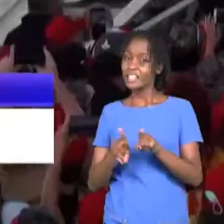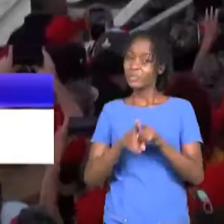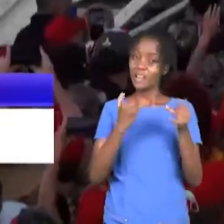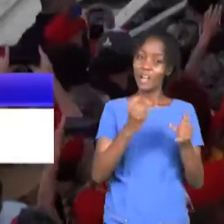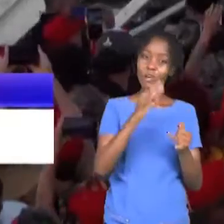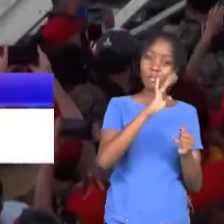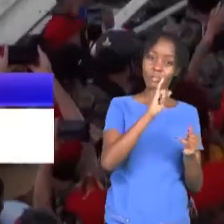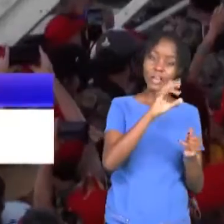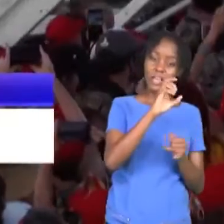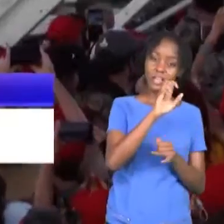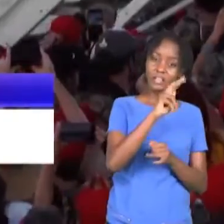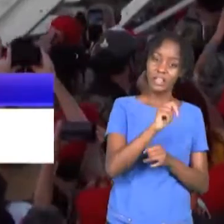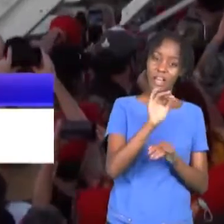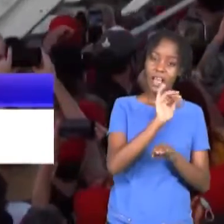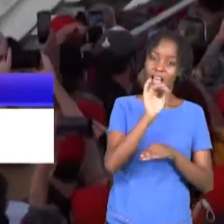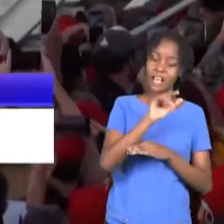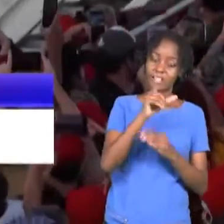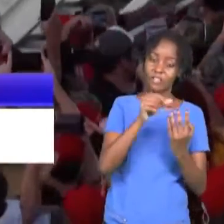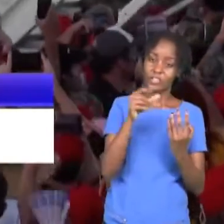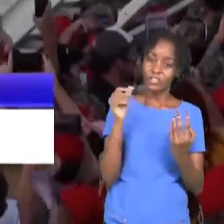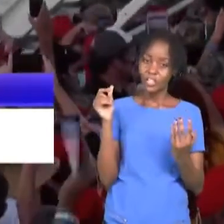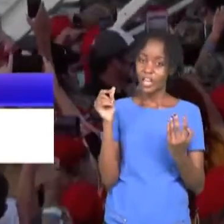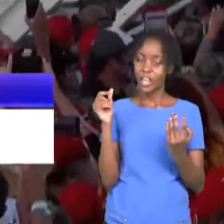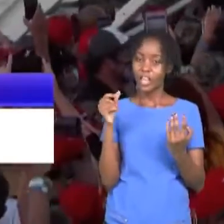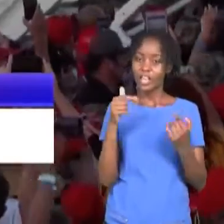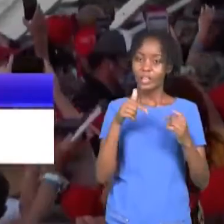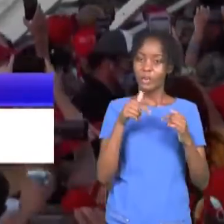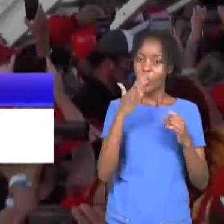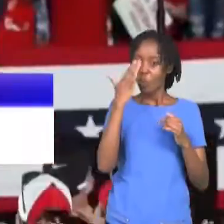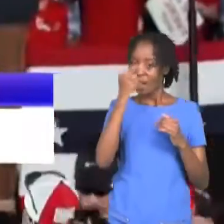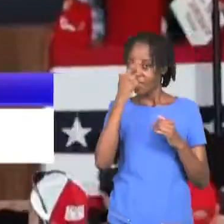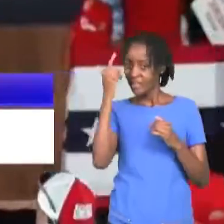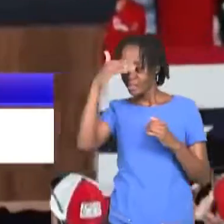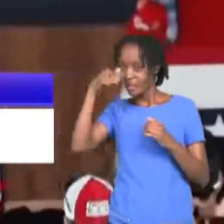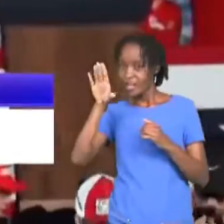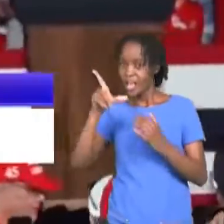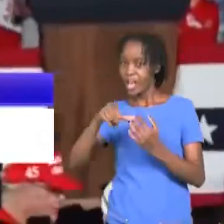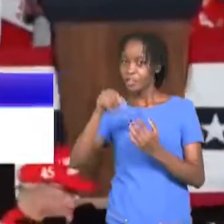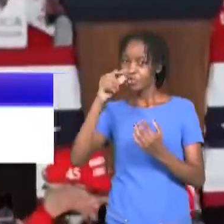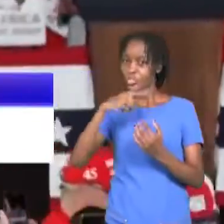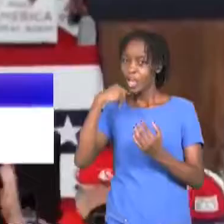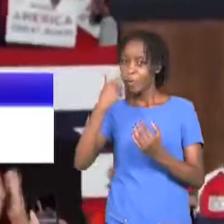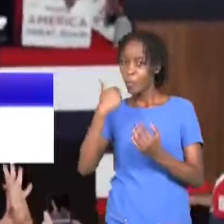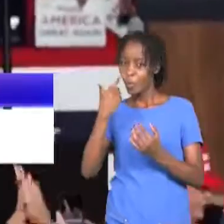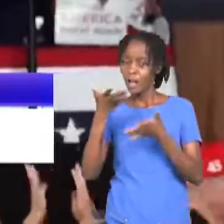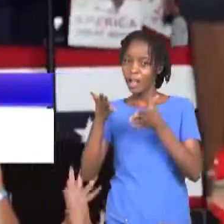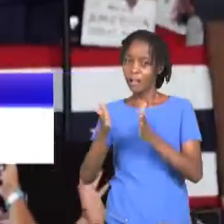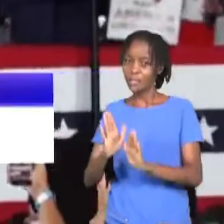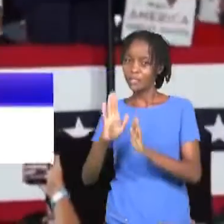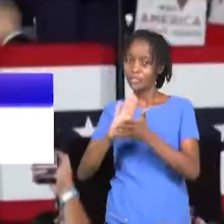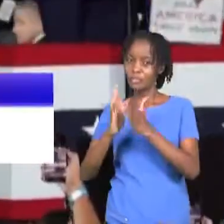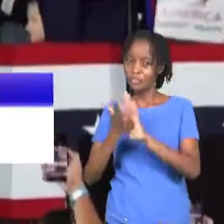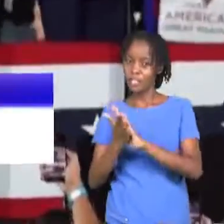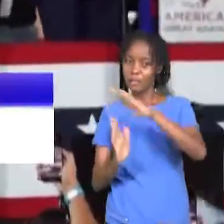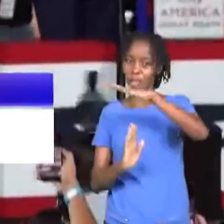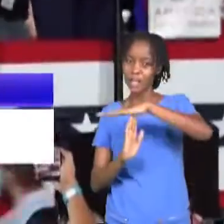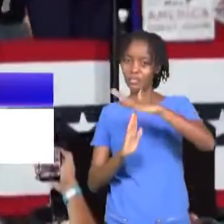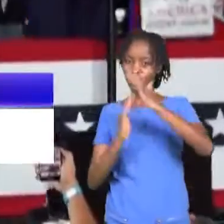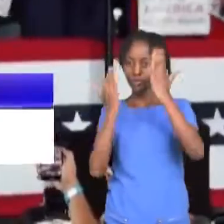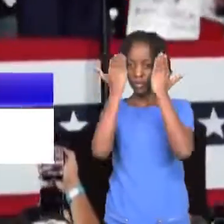on the Republicans' nomination and hearing to appoint Amy Barrett to the Supreme Court just 21 days to the